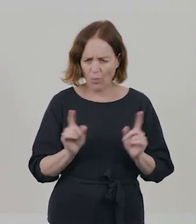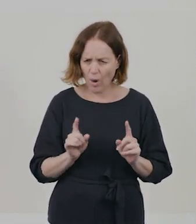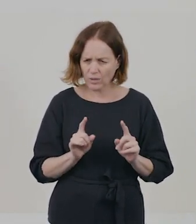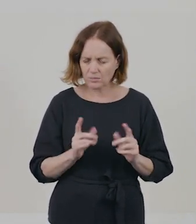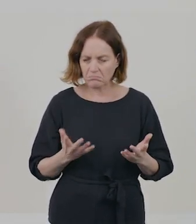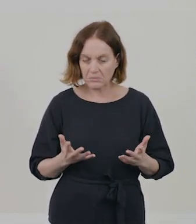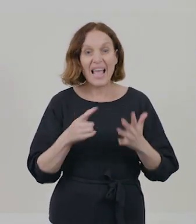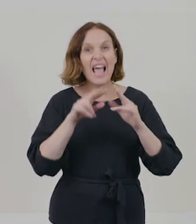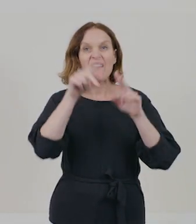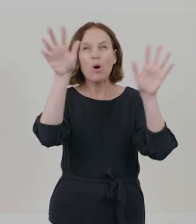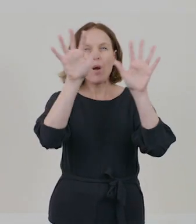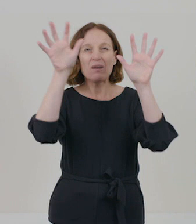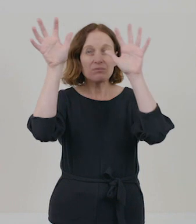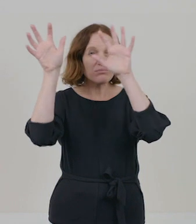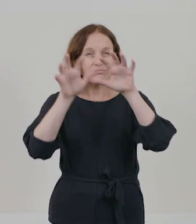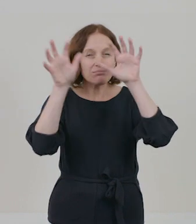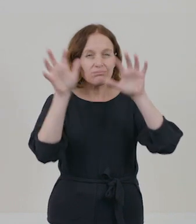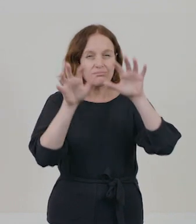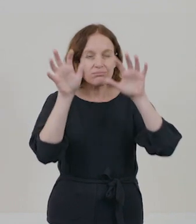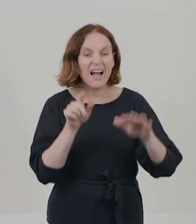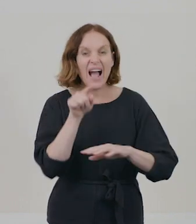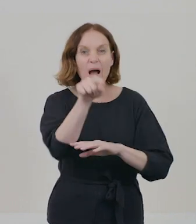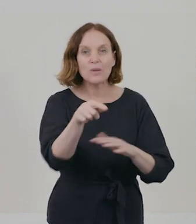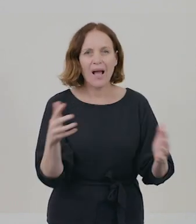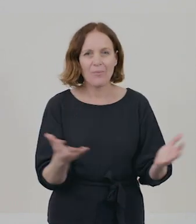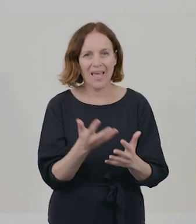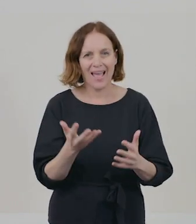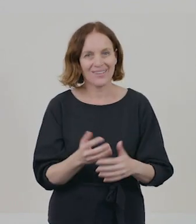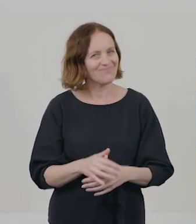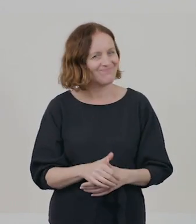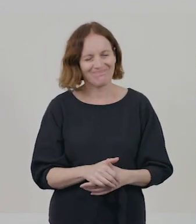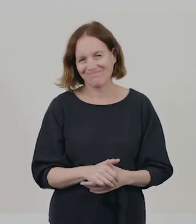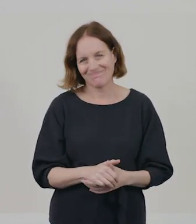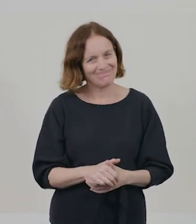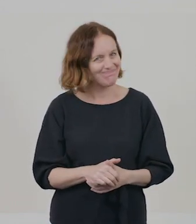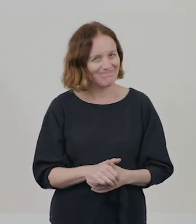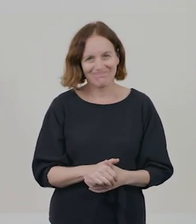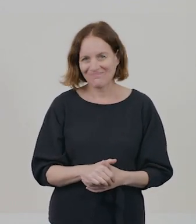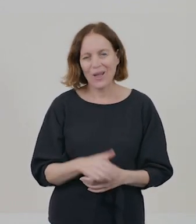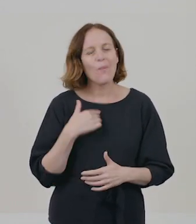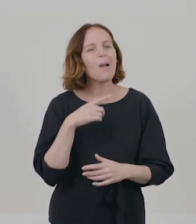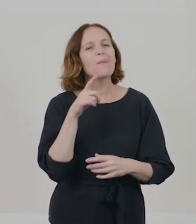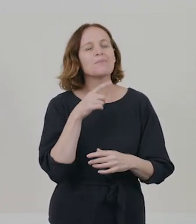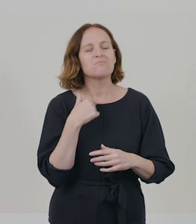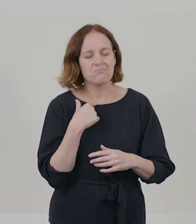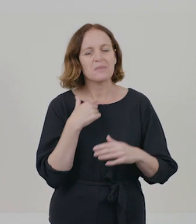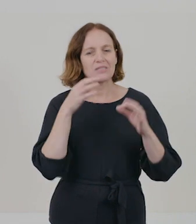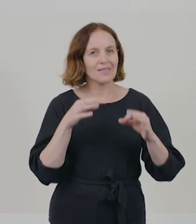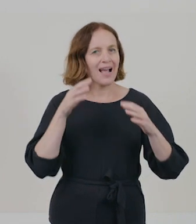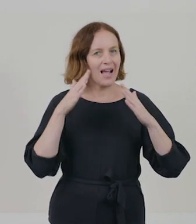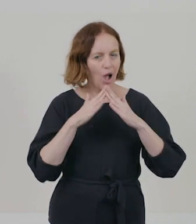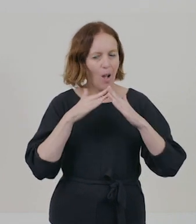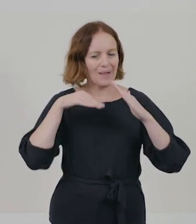For example, if the weather is rainy, would we go outside to play? No, we're more likely to choose to stay nice and